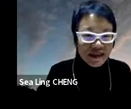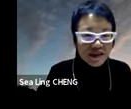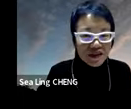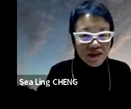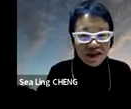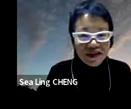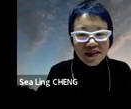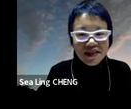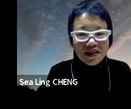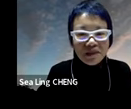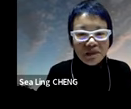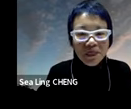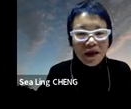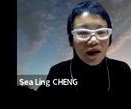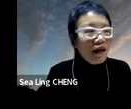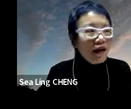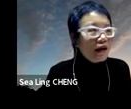included in sexuality studies.